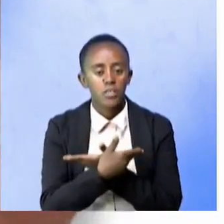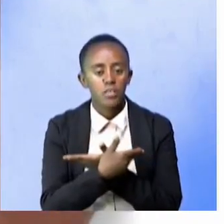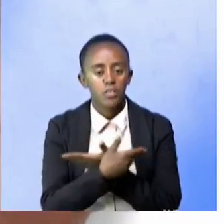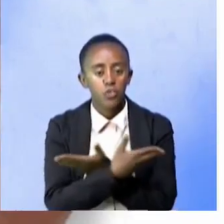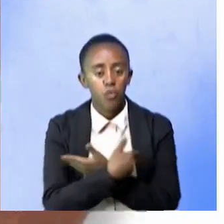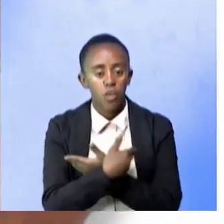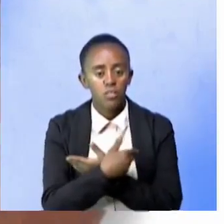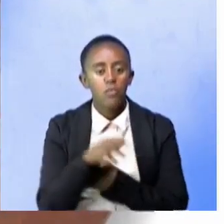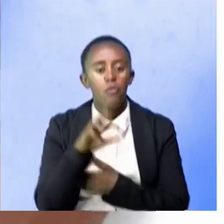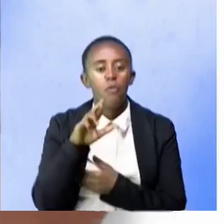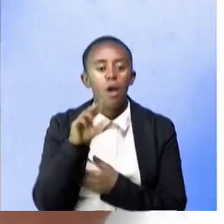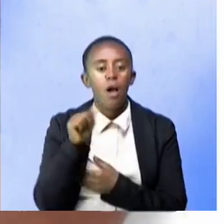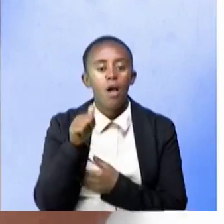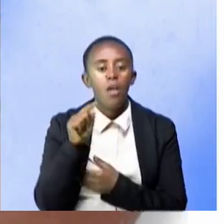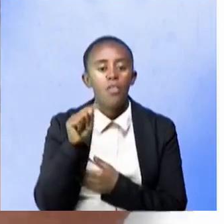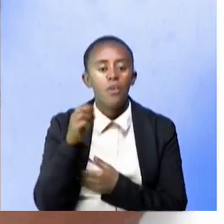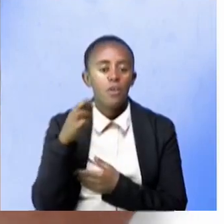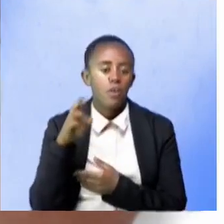rather